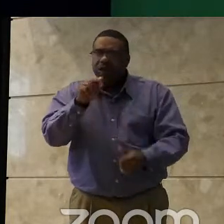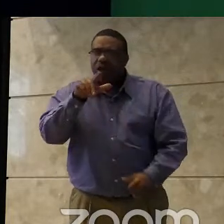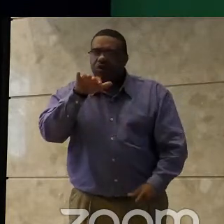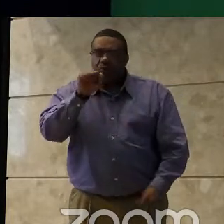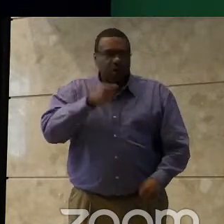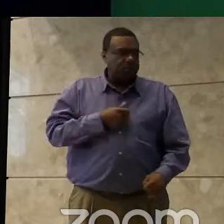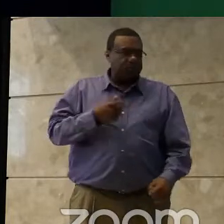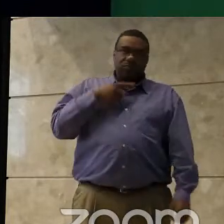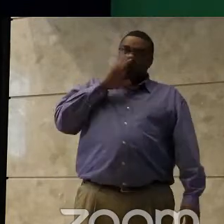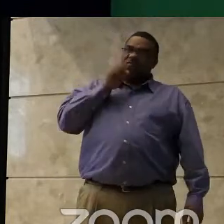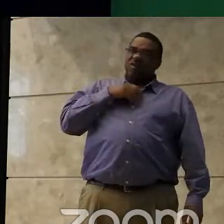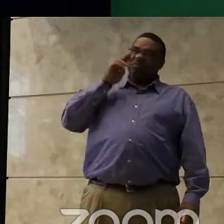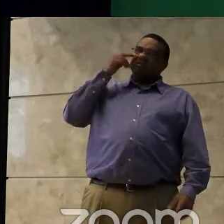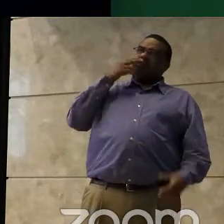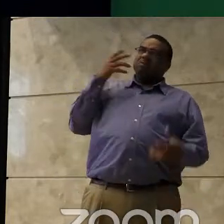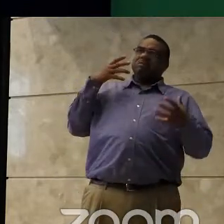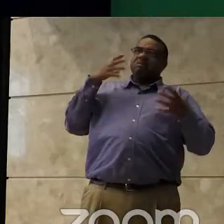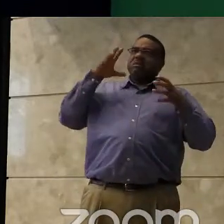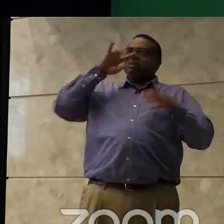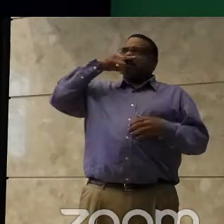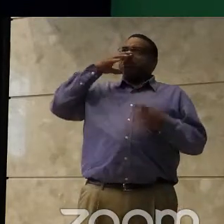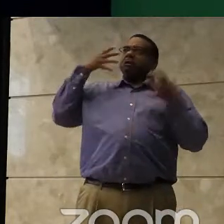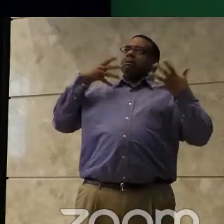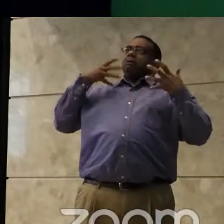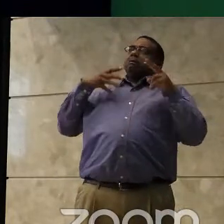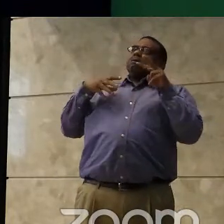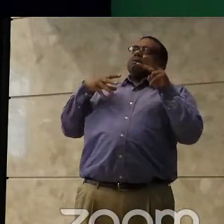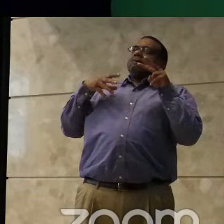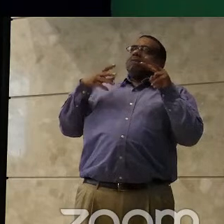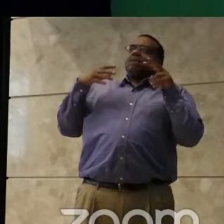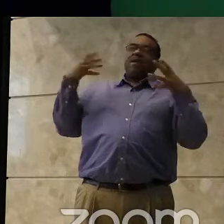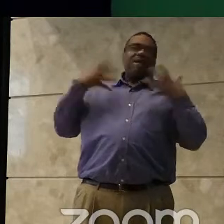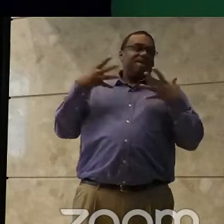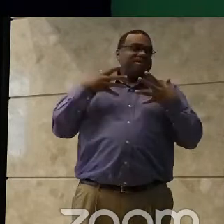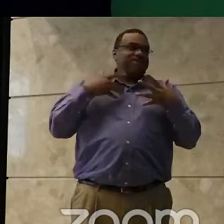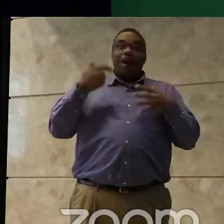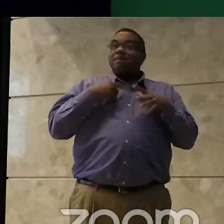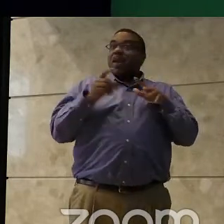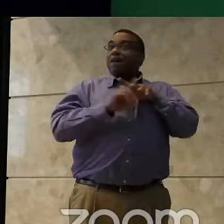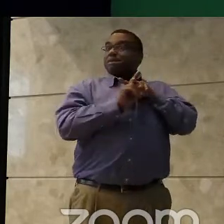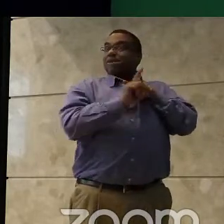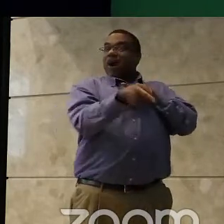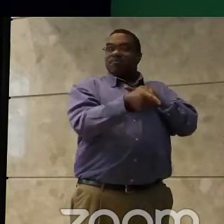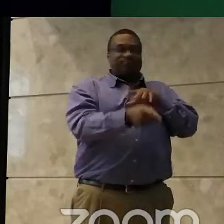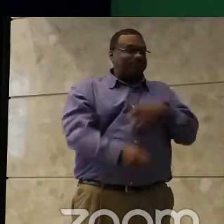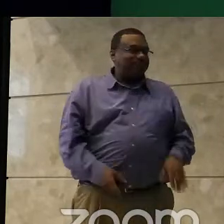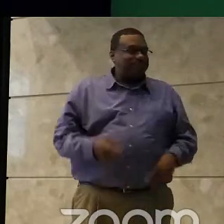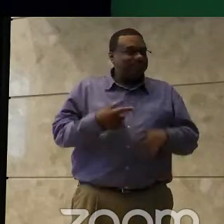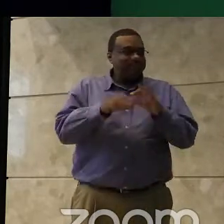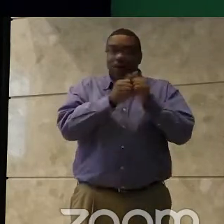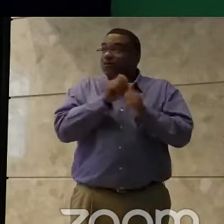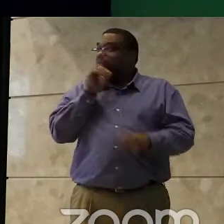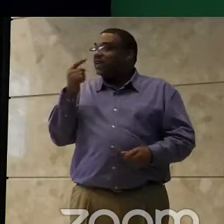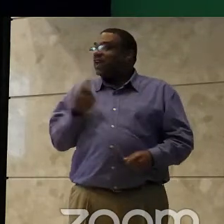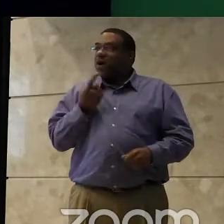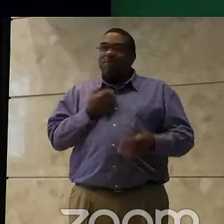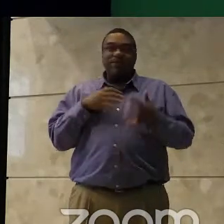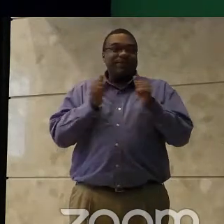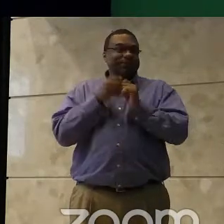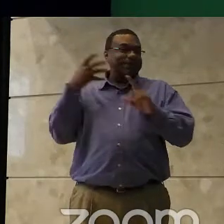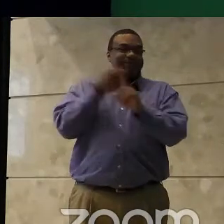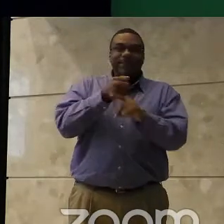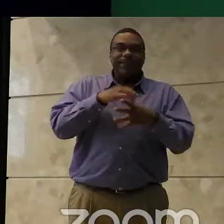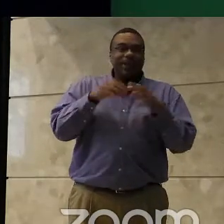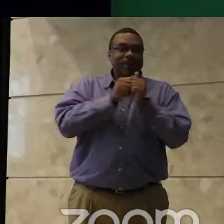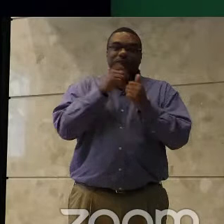I'm a nerdy little scared kid, right? When the fight broke out, Freeman was running the other way. The only thing I ever attacked in my life was a